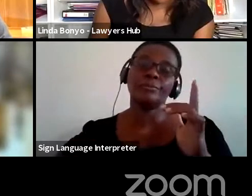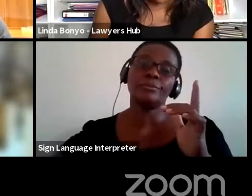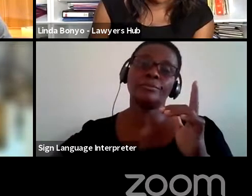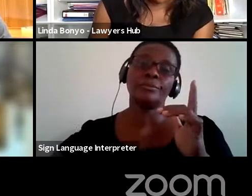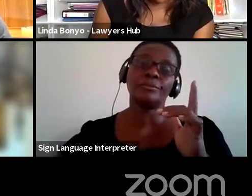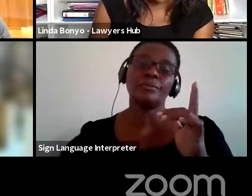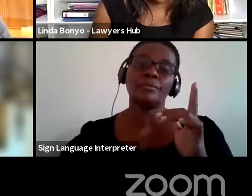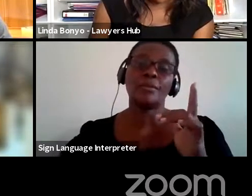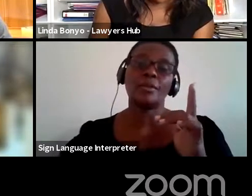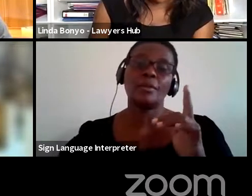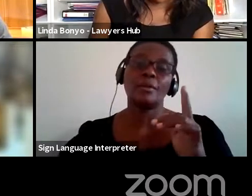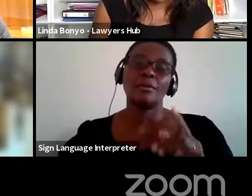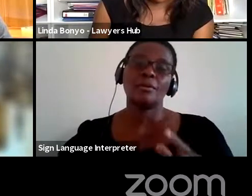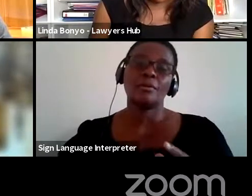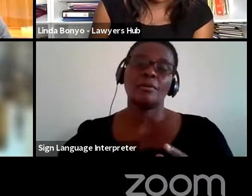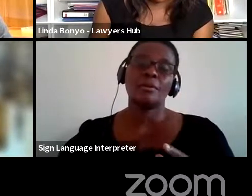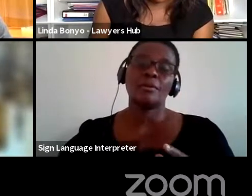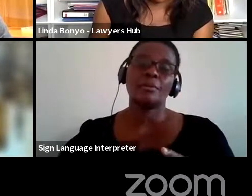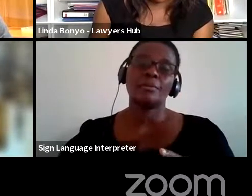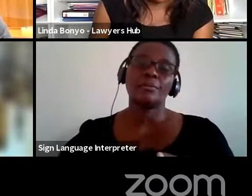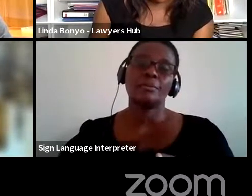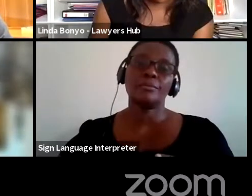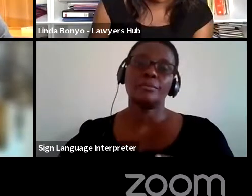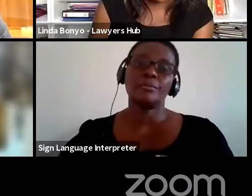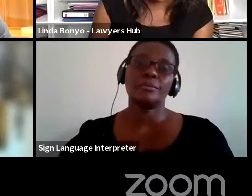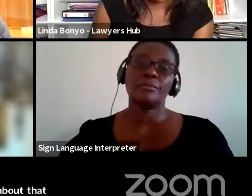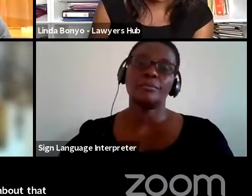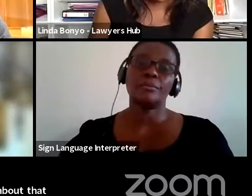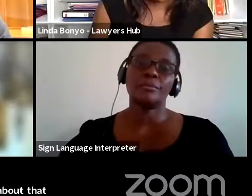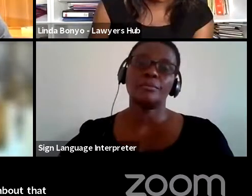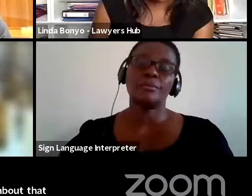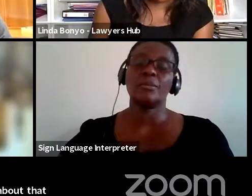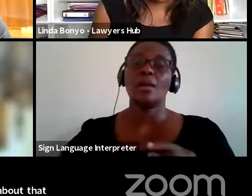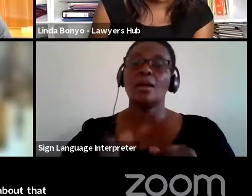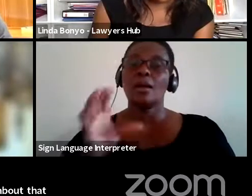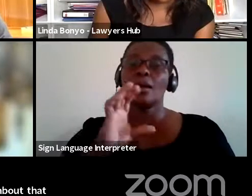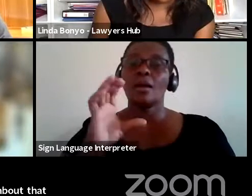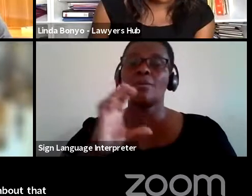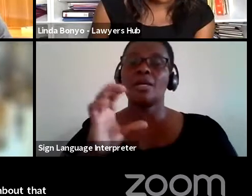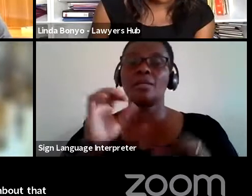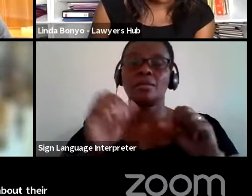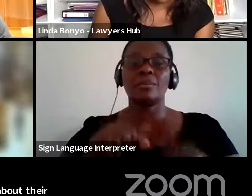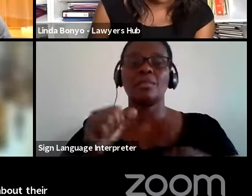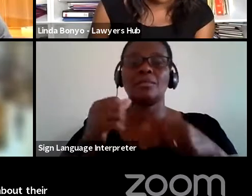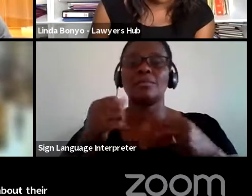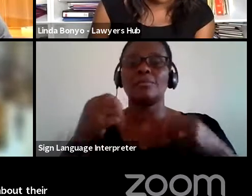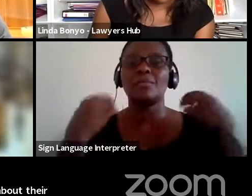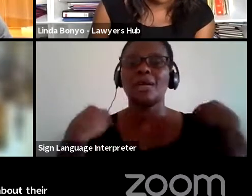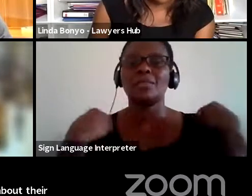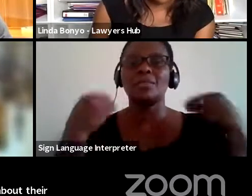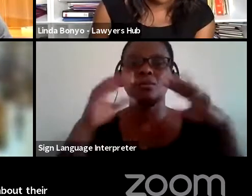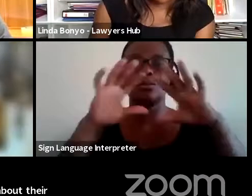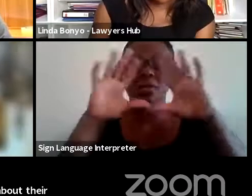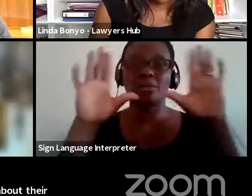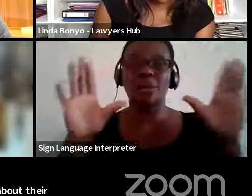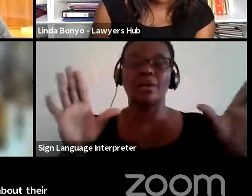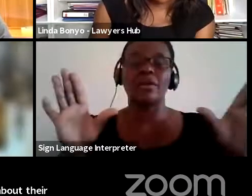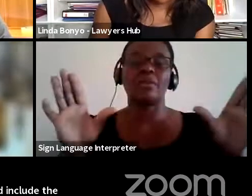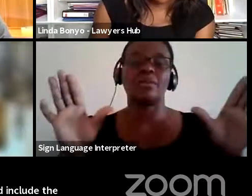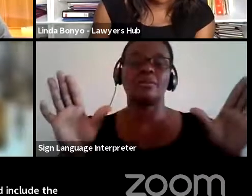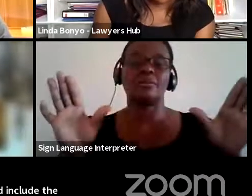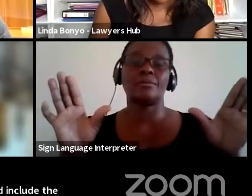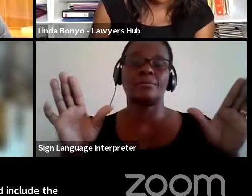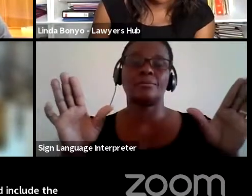should be required to publish regular transparency reports about their content moderation practices, which should include the existing requirements for the number